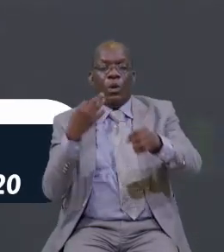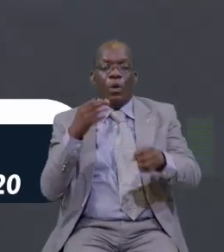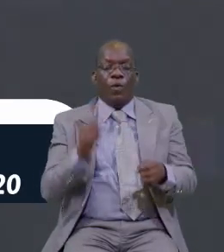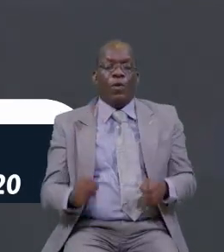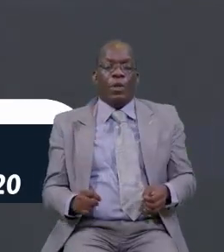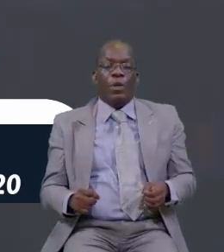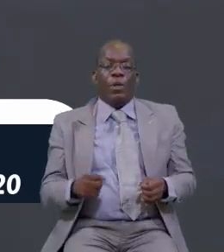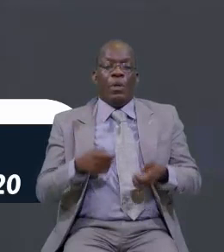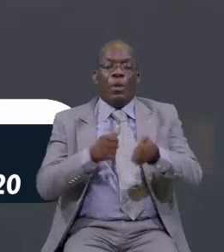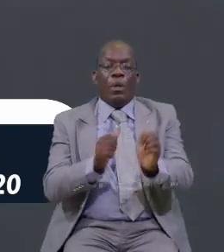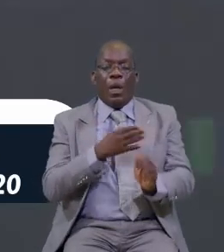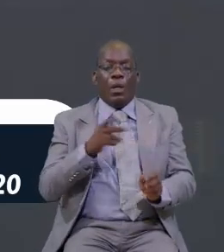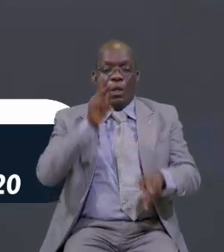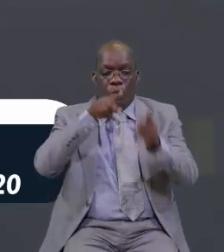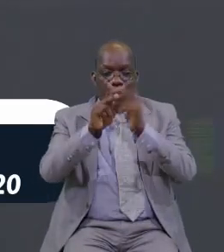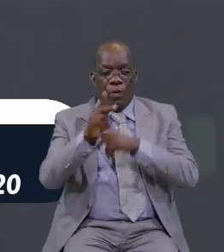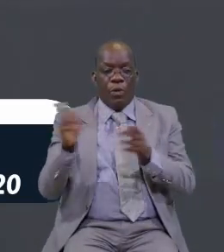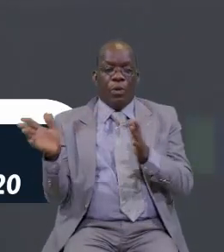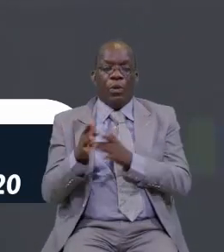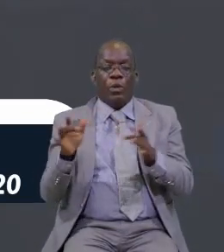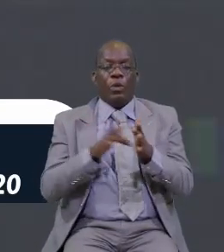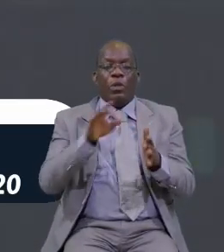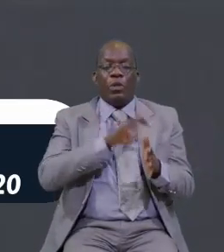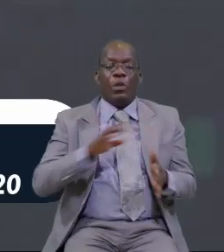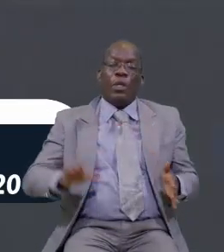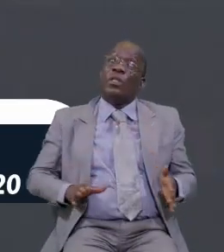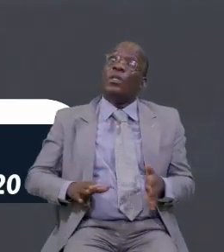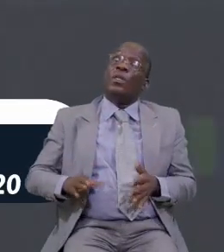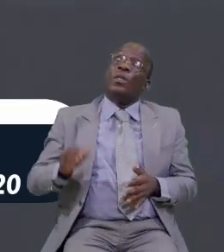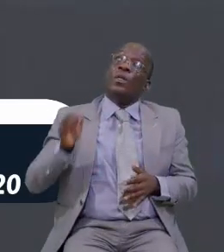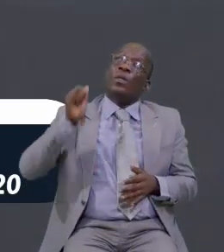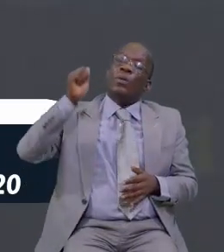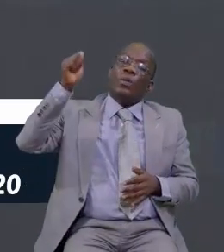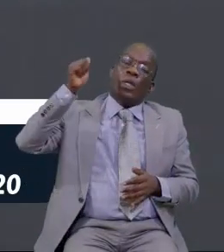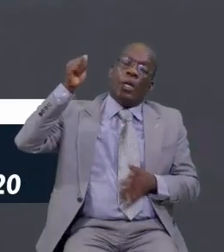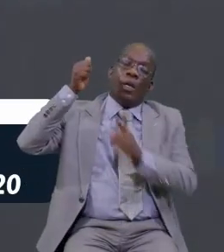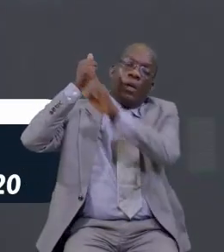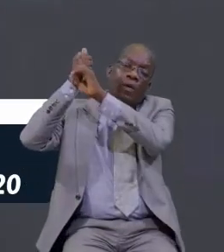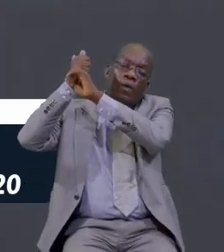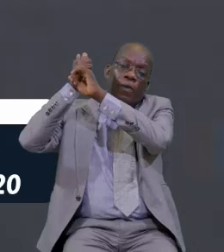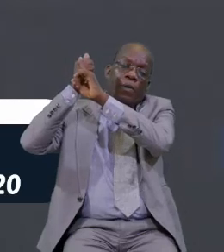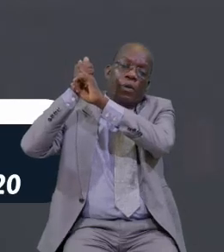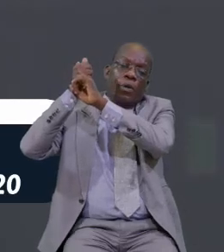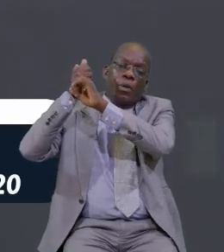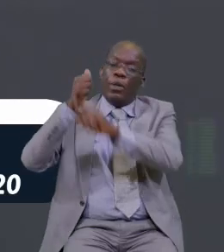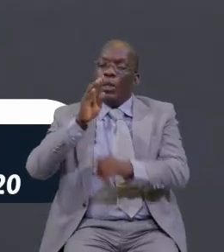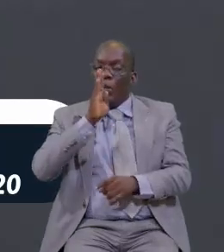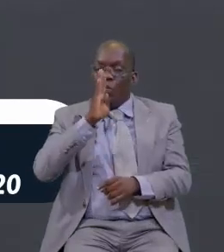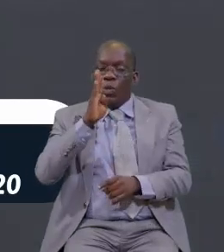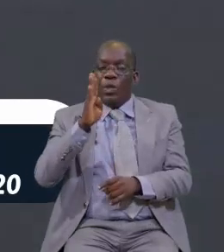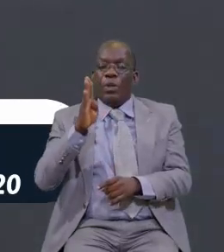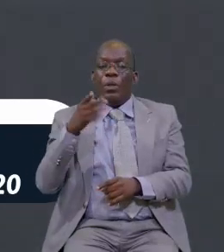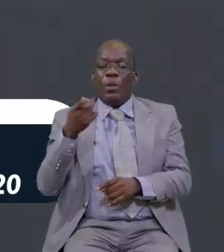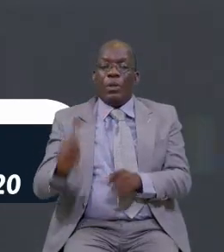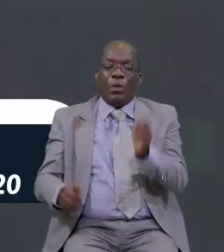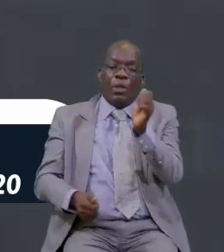the prophets, Jesus Christ himself being the